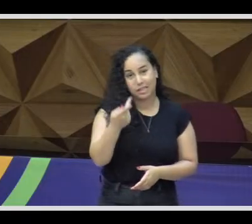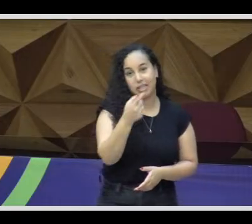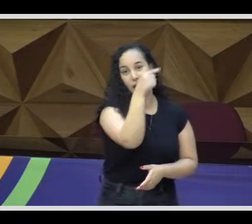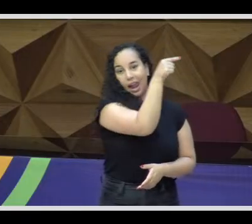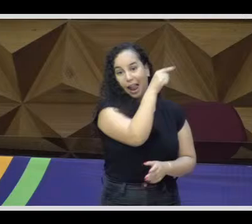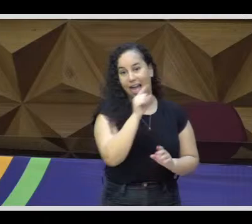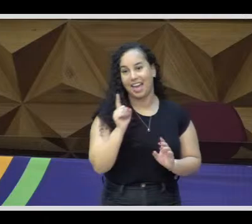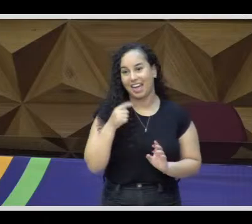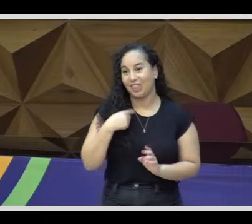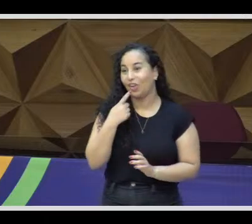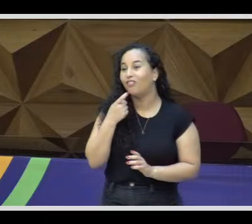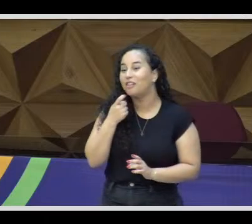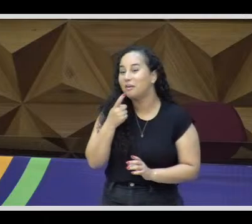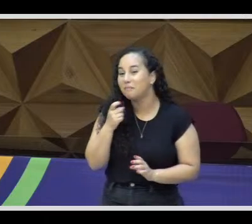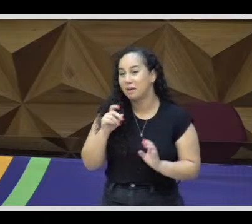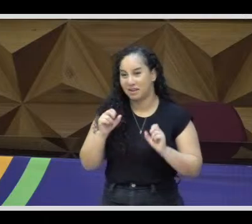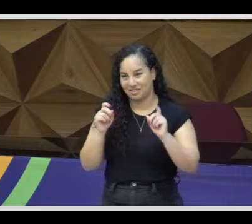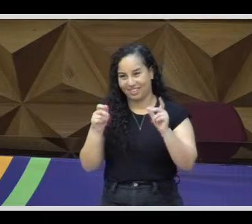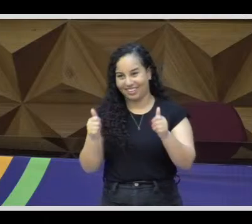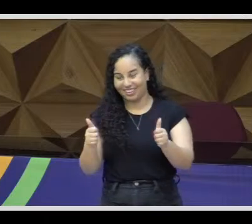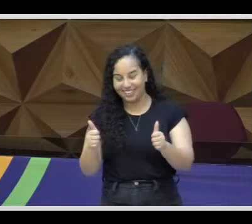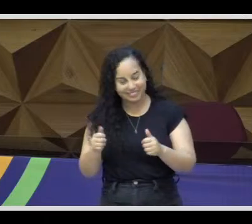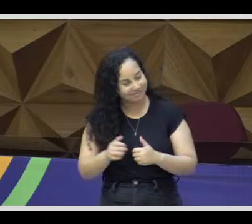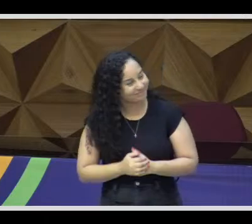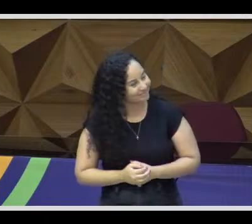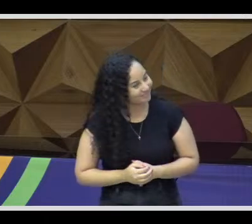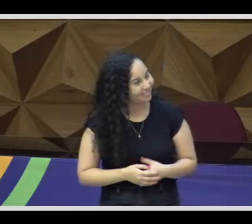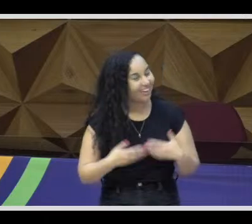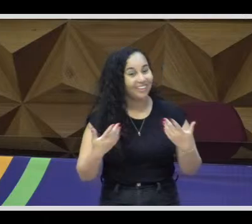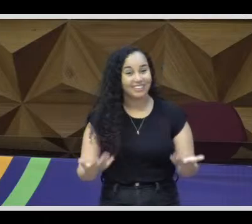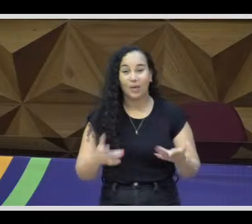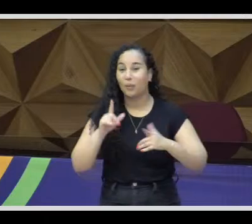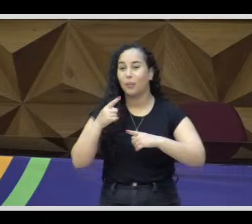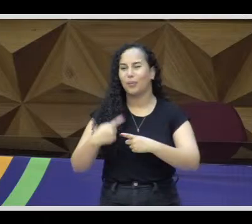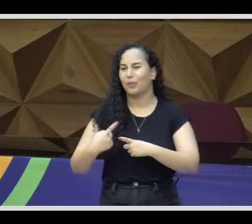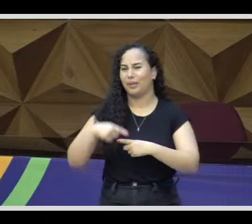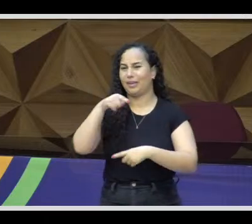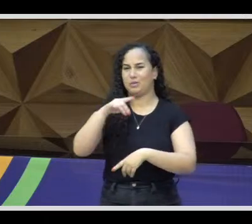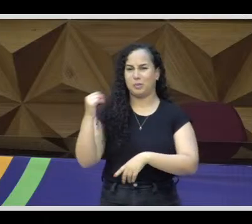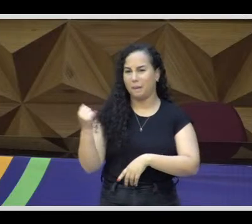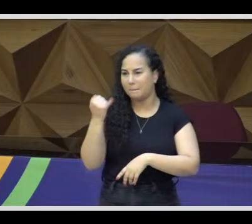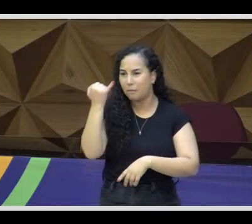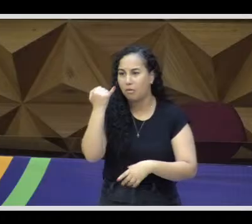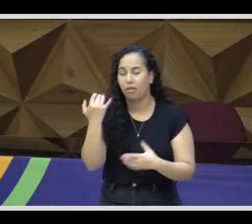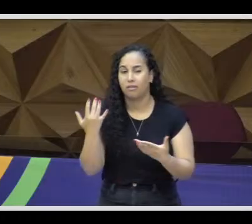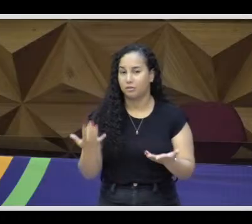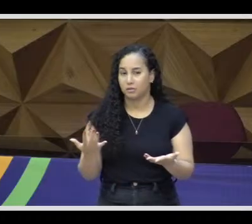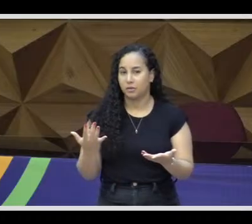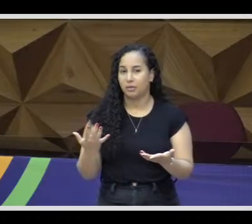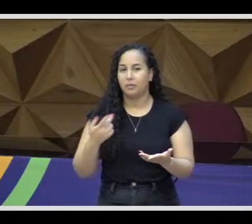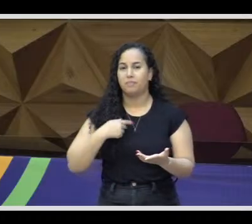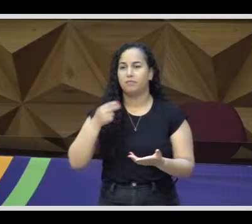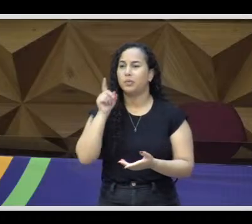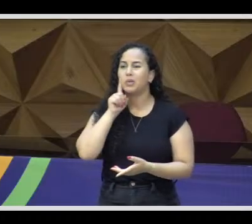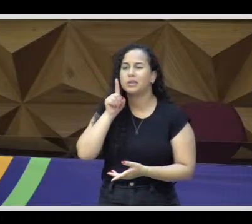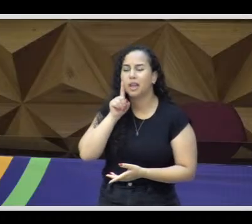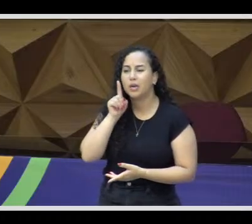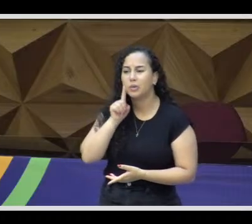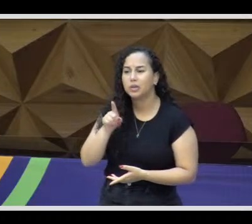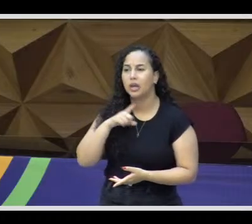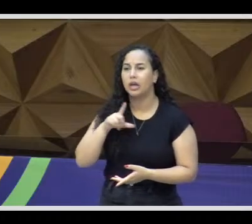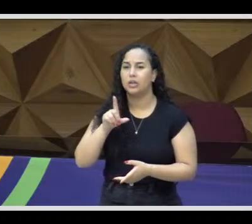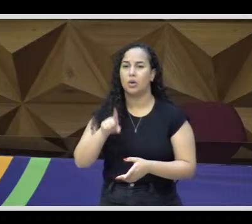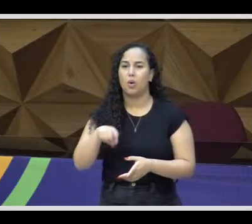point in the city, right? So why is that important? In the United States, the